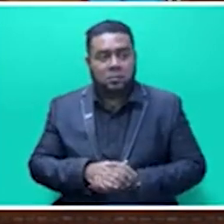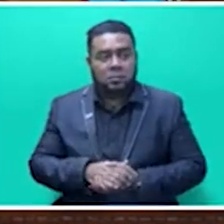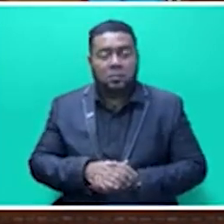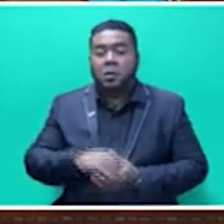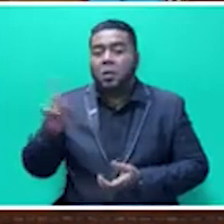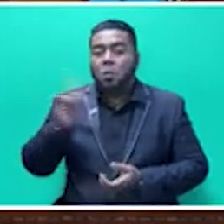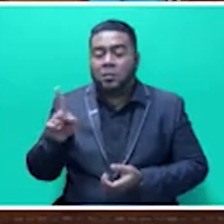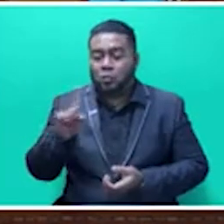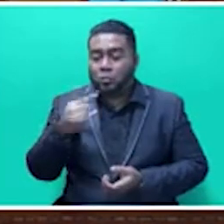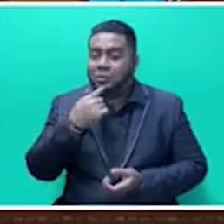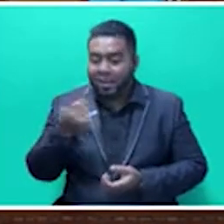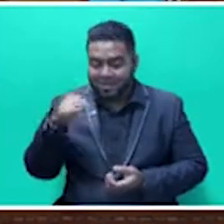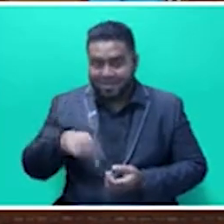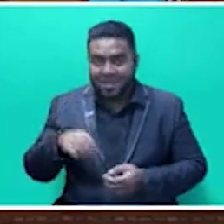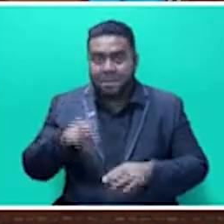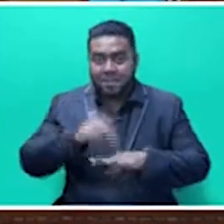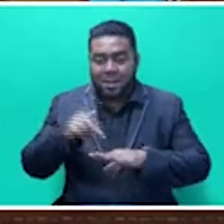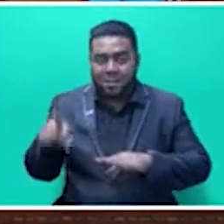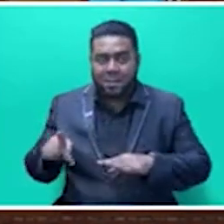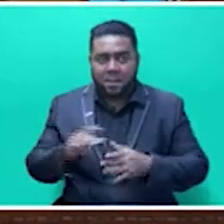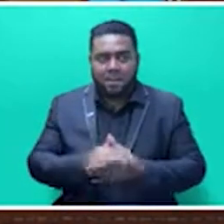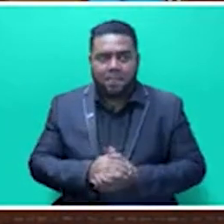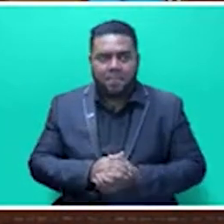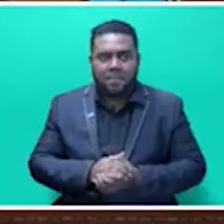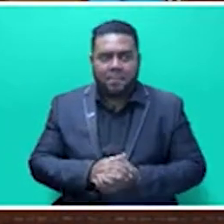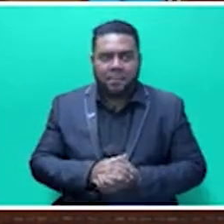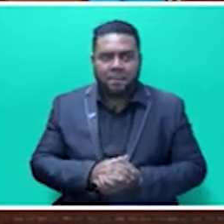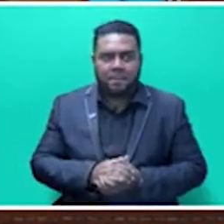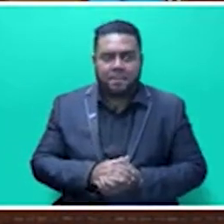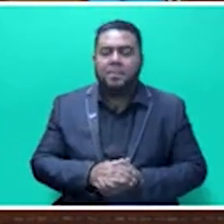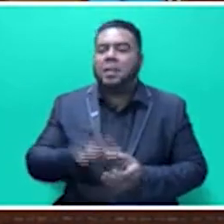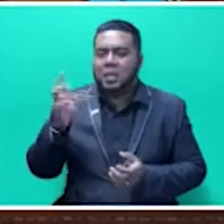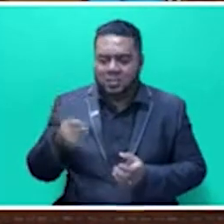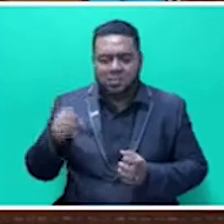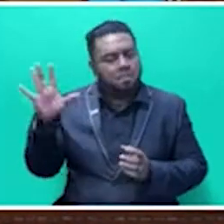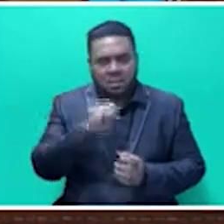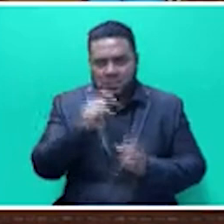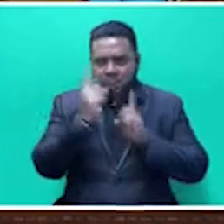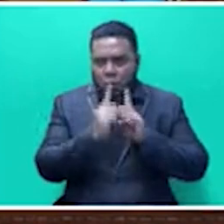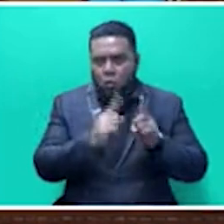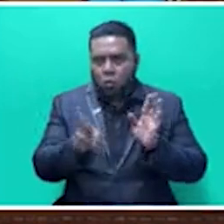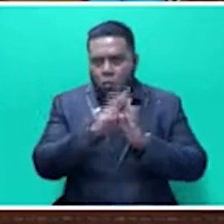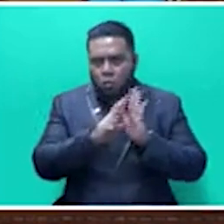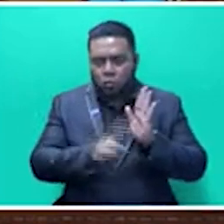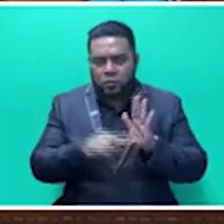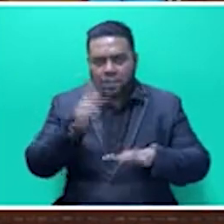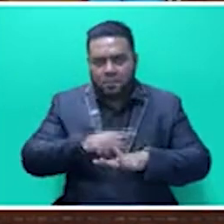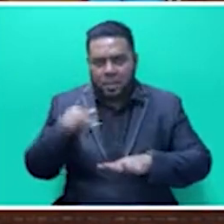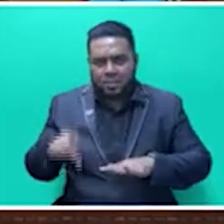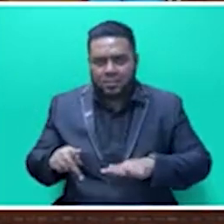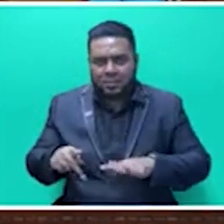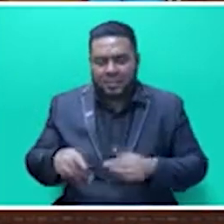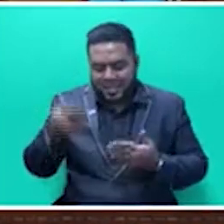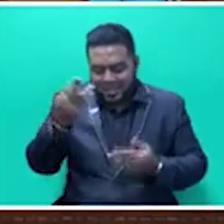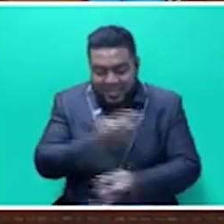what you say in Parliament is subject to the standing orders. The dignity and respect of